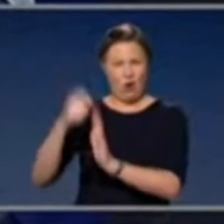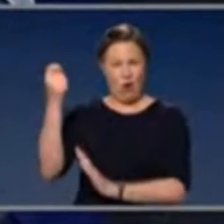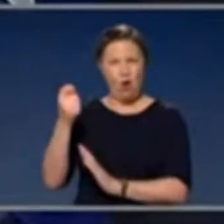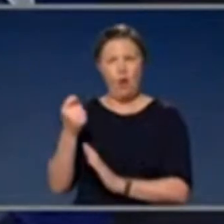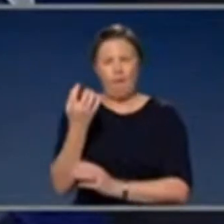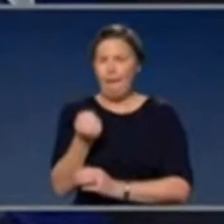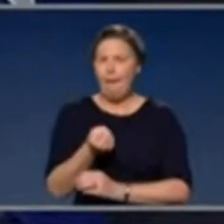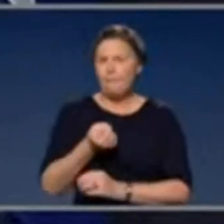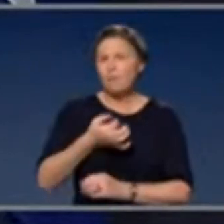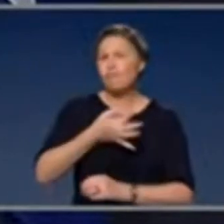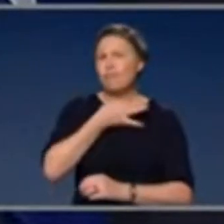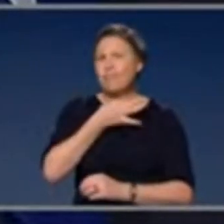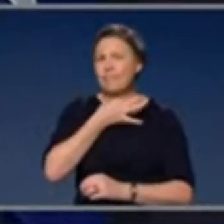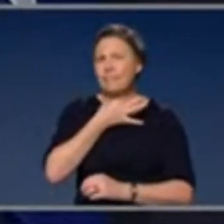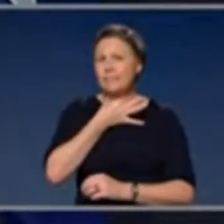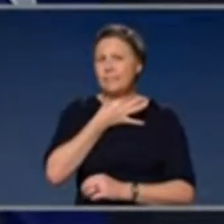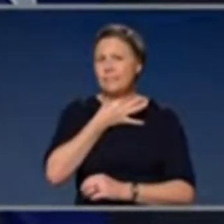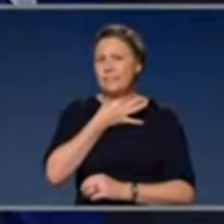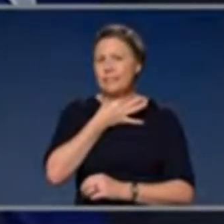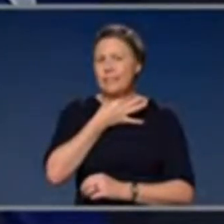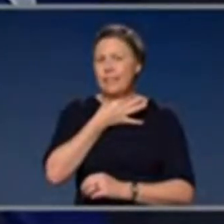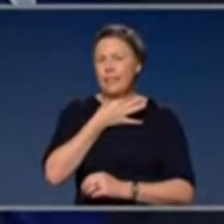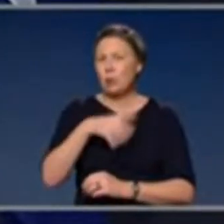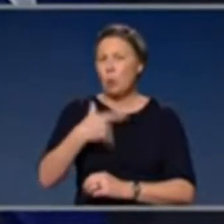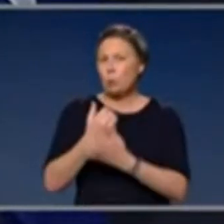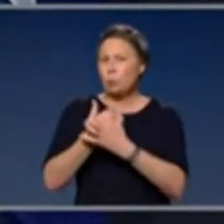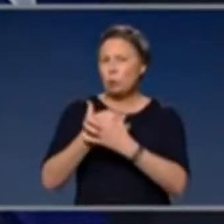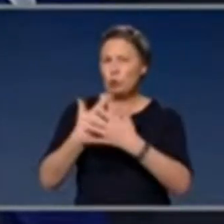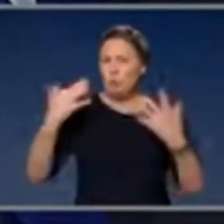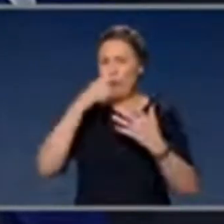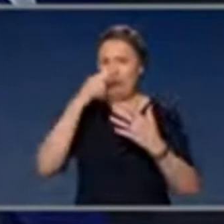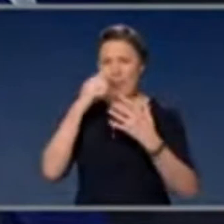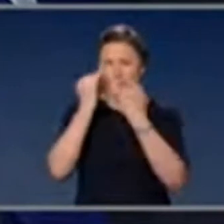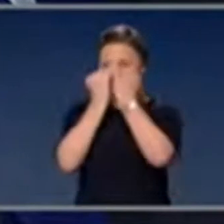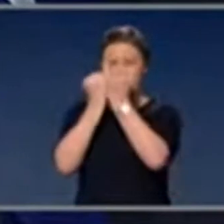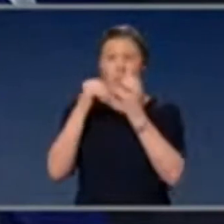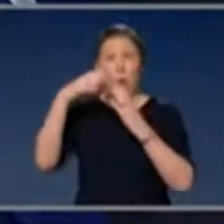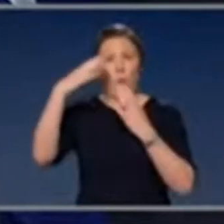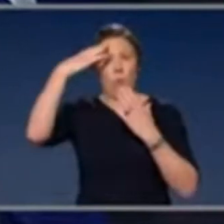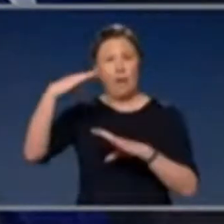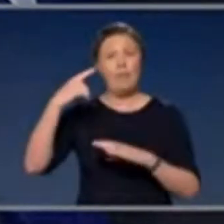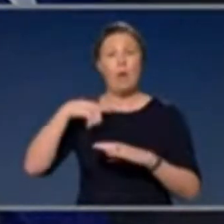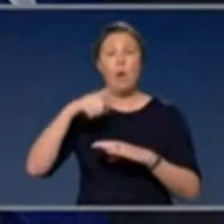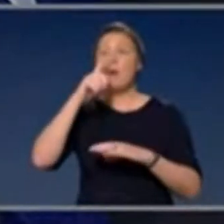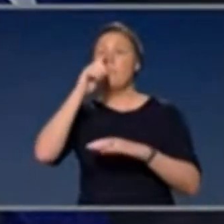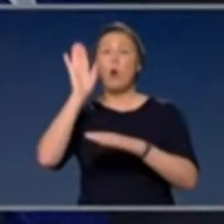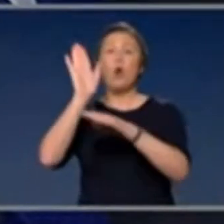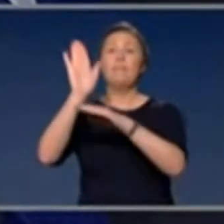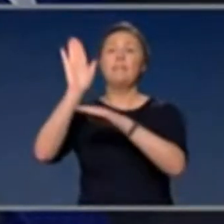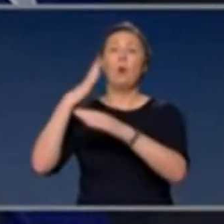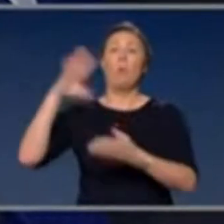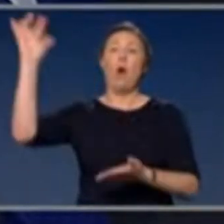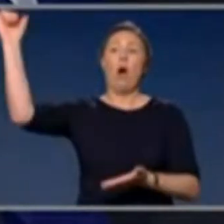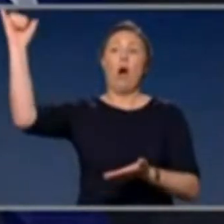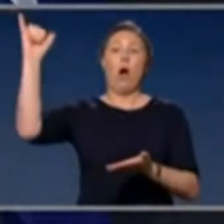and that's why I am not lifting the caps currently as they exist on airports at the moment in our major capital city